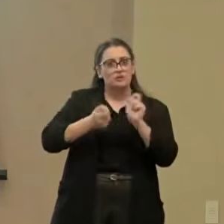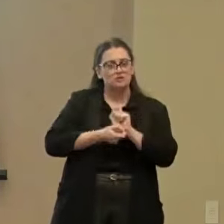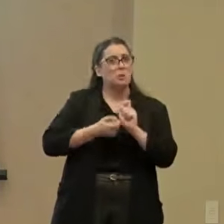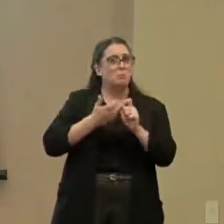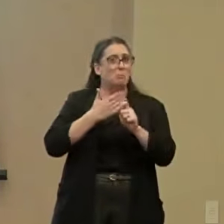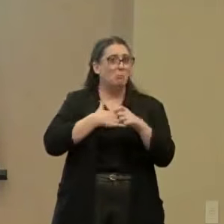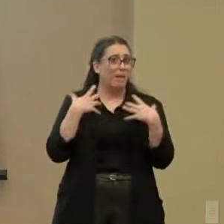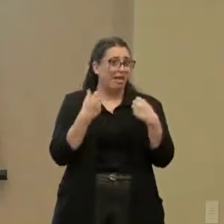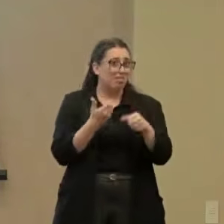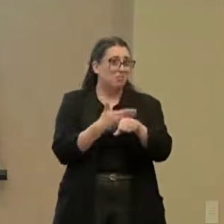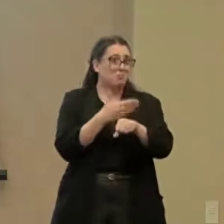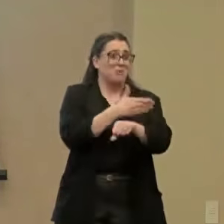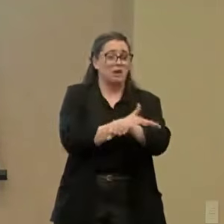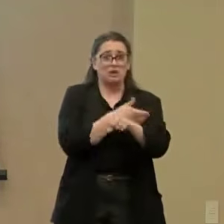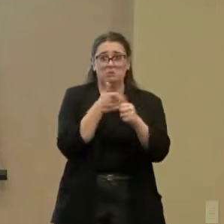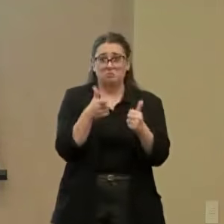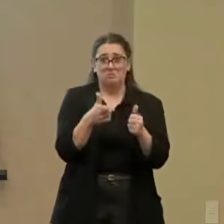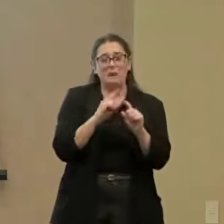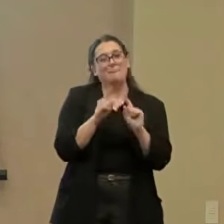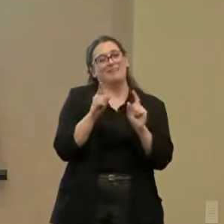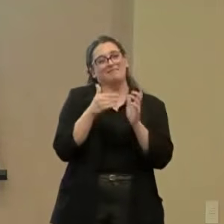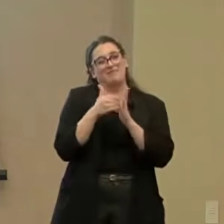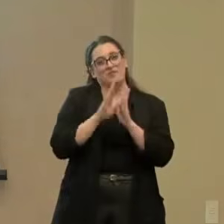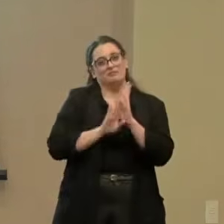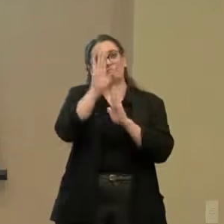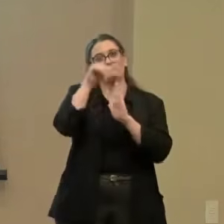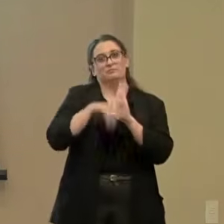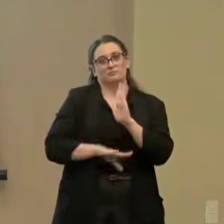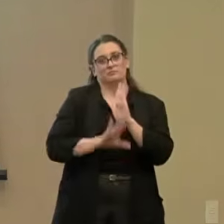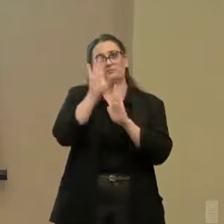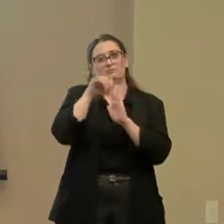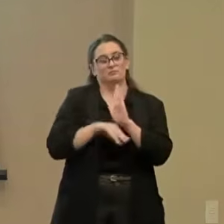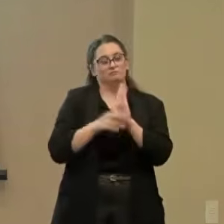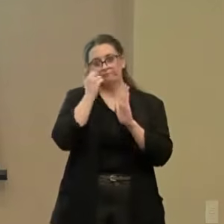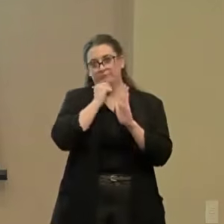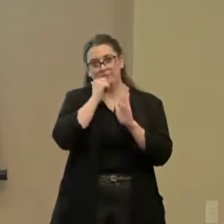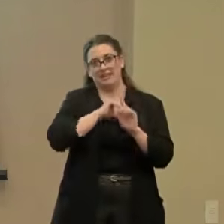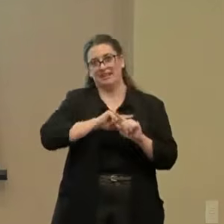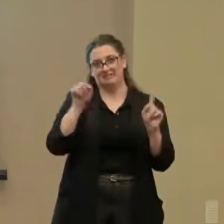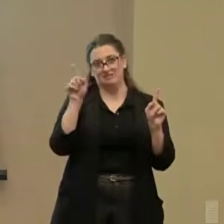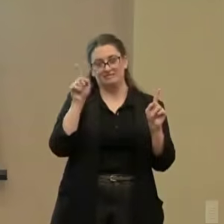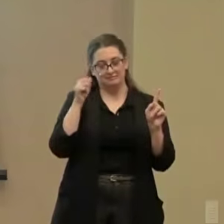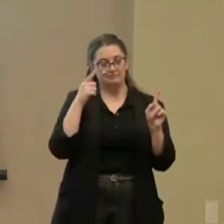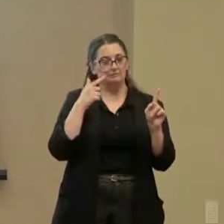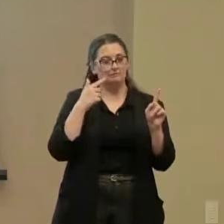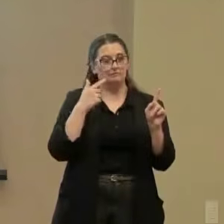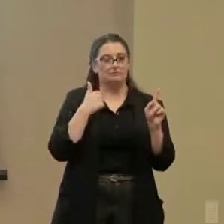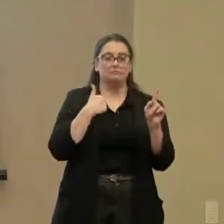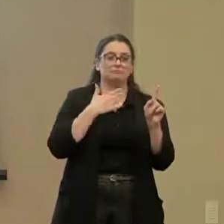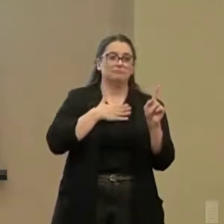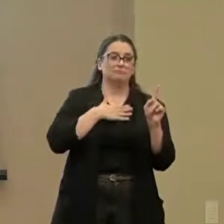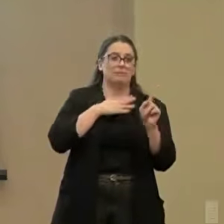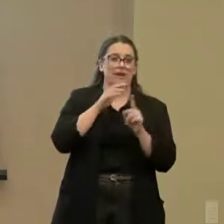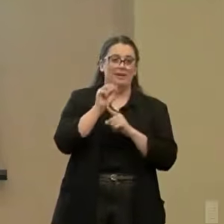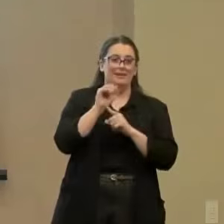doing better than I was, but it's very up and down for me. Every day is different. I have pretty bad side effects